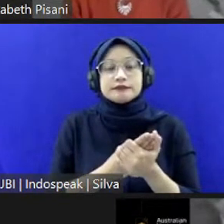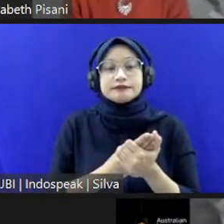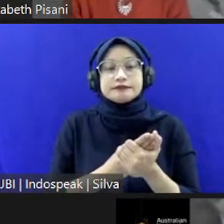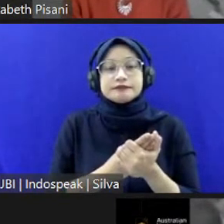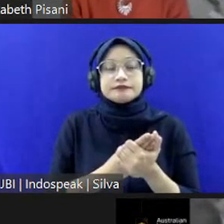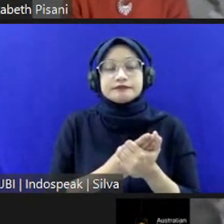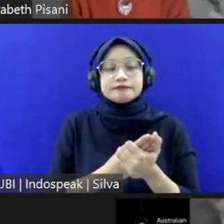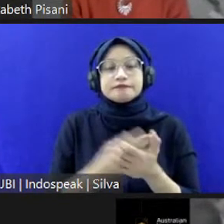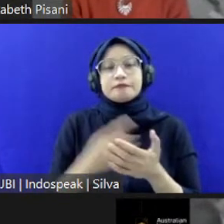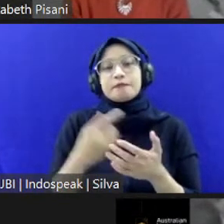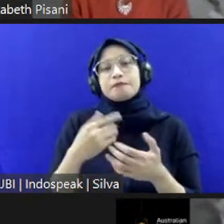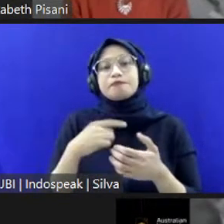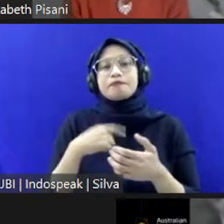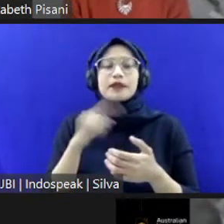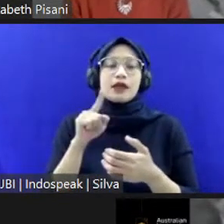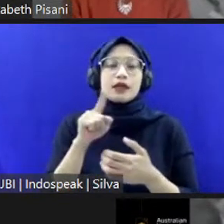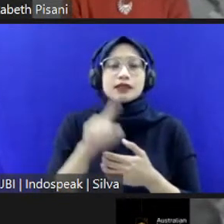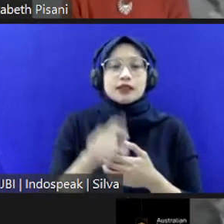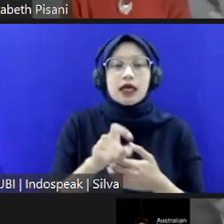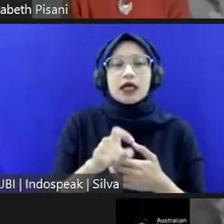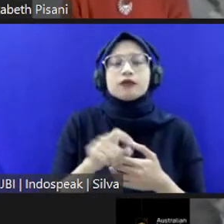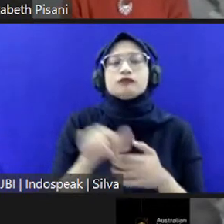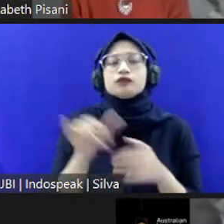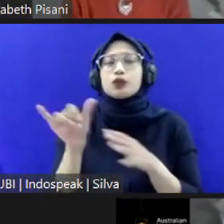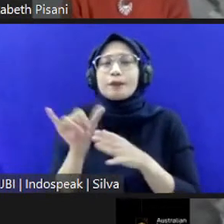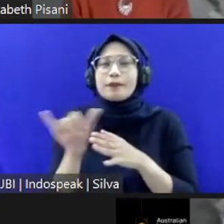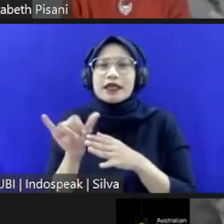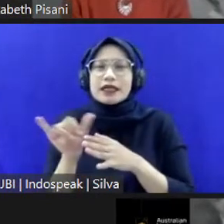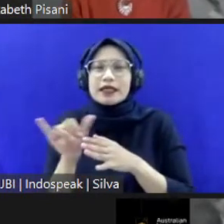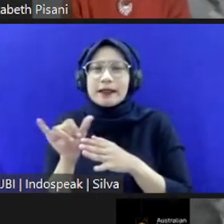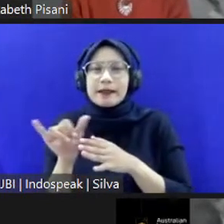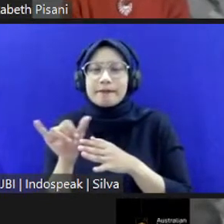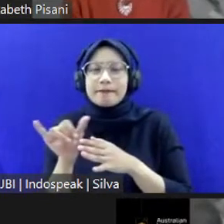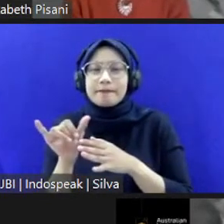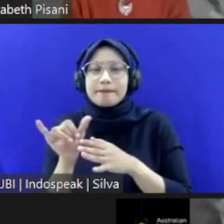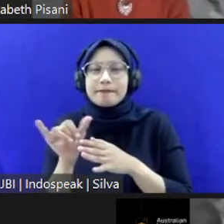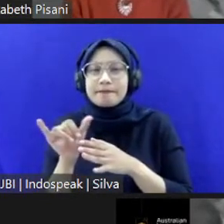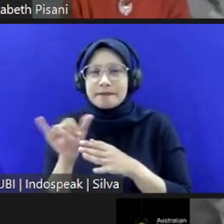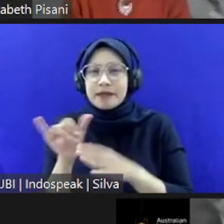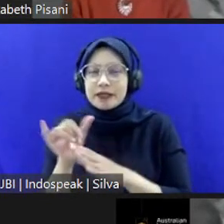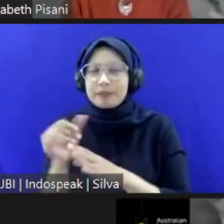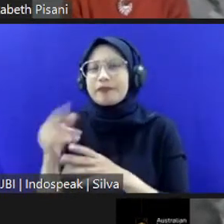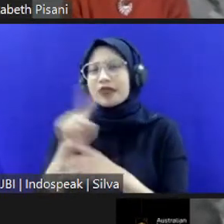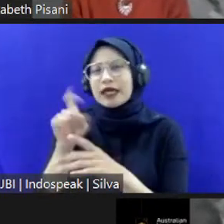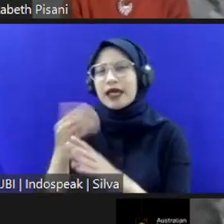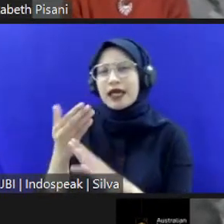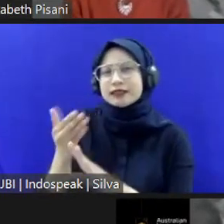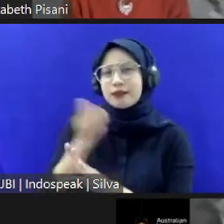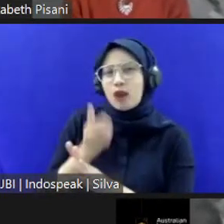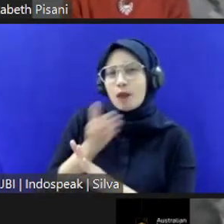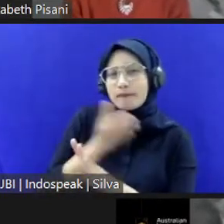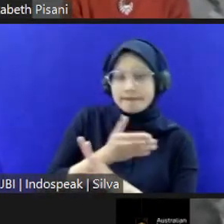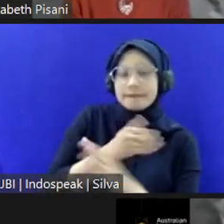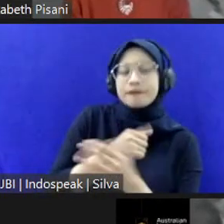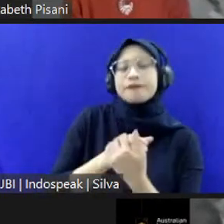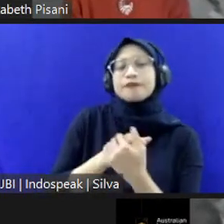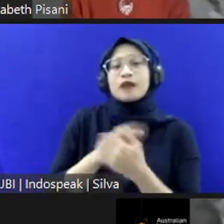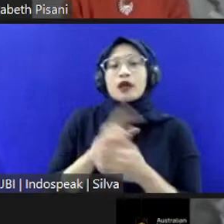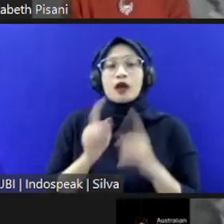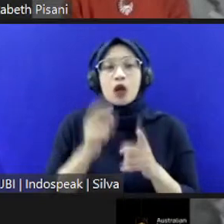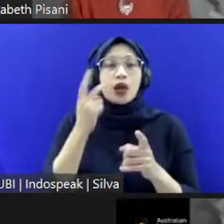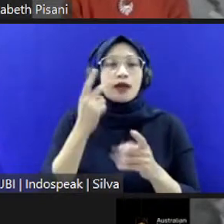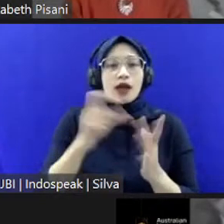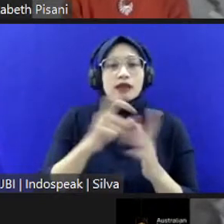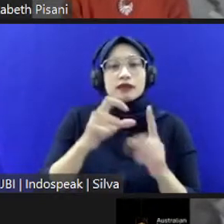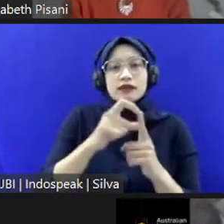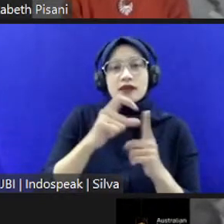My question is really quite similar to the 1 or 2 that you've just read out, and that is that looking at the data that